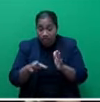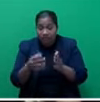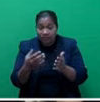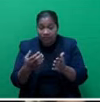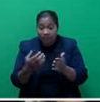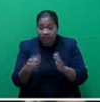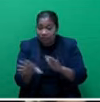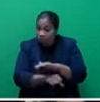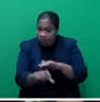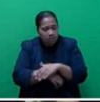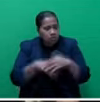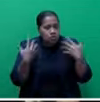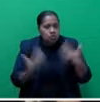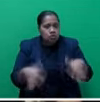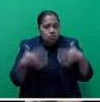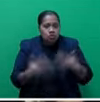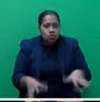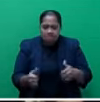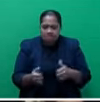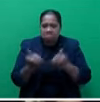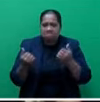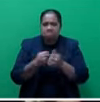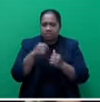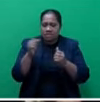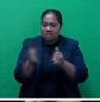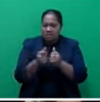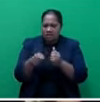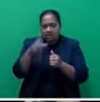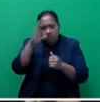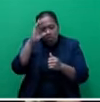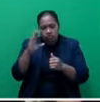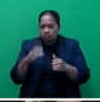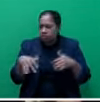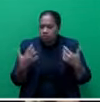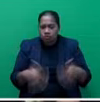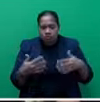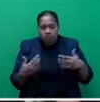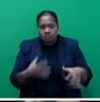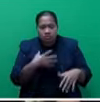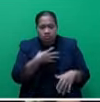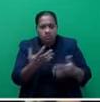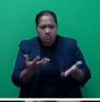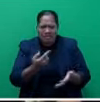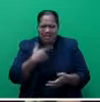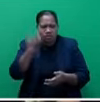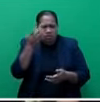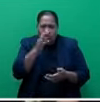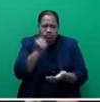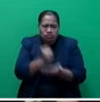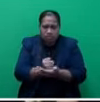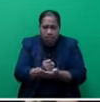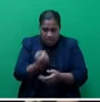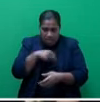huge in many of these countries. So I'm not sure whether we have reached that point where